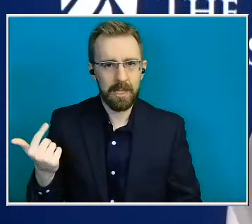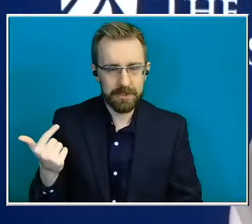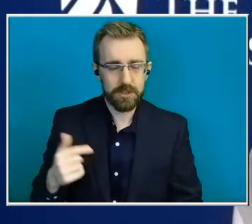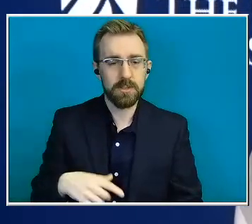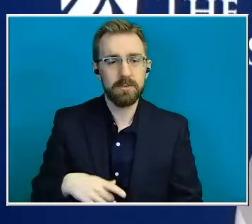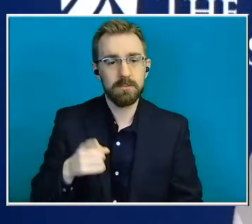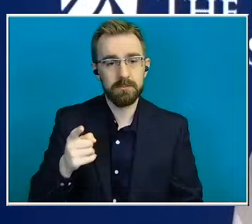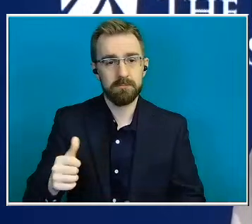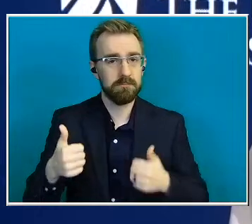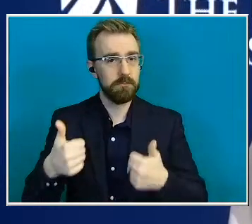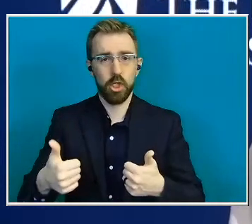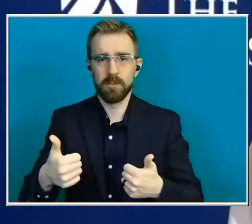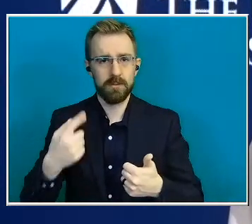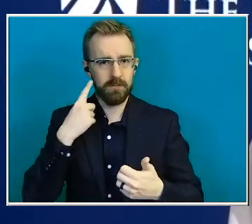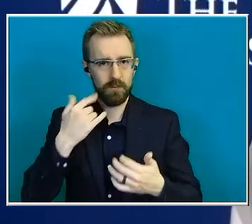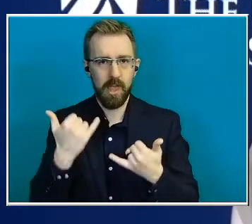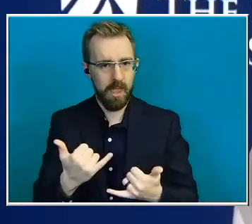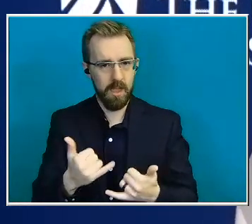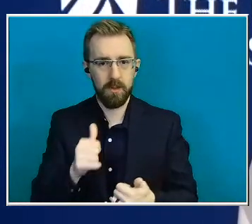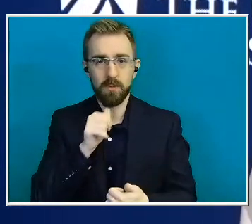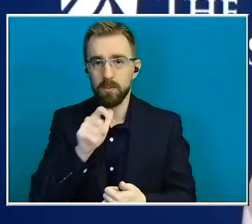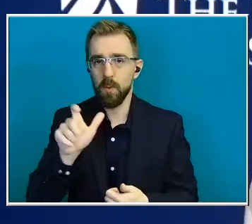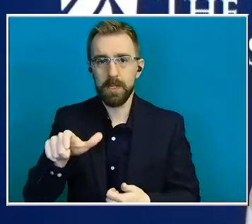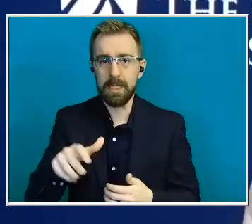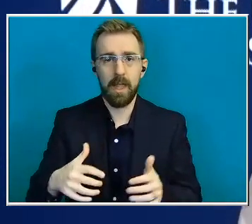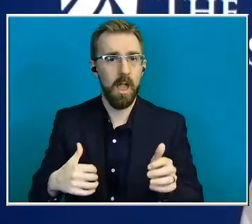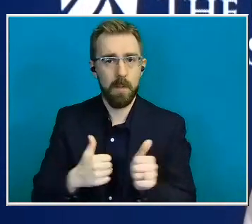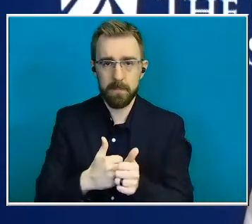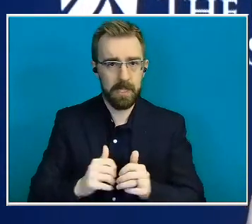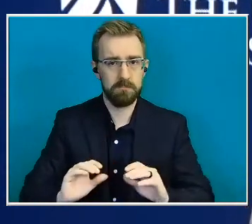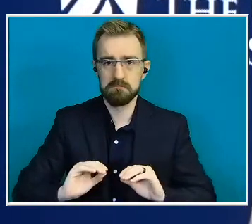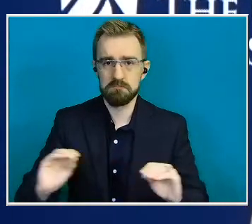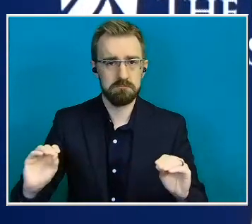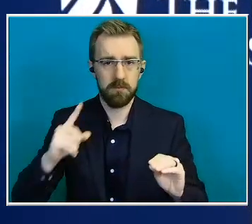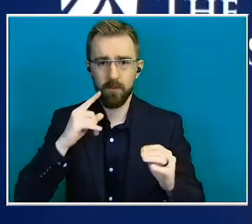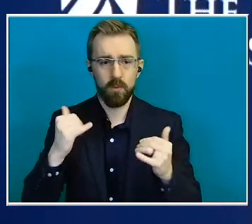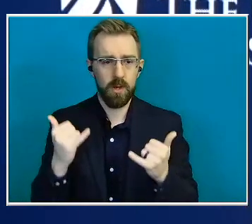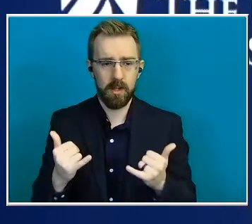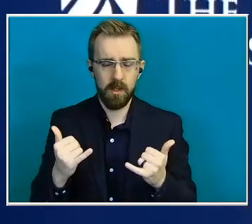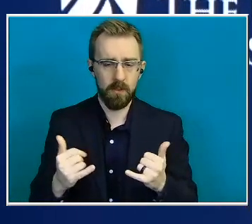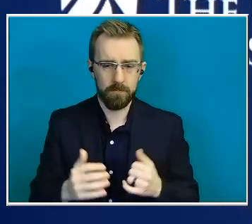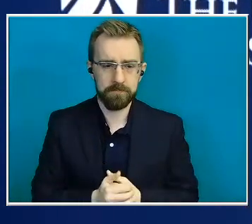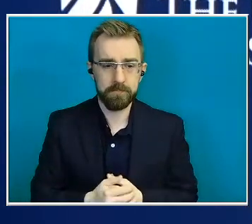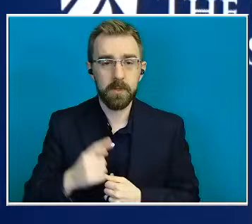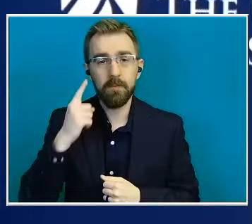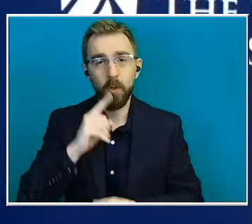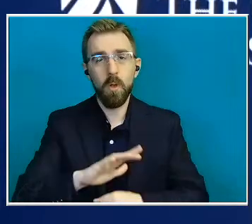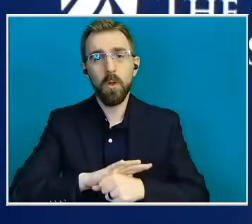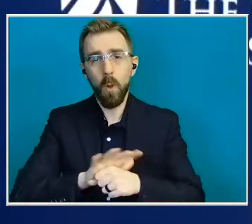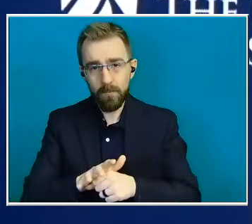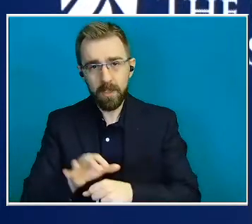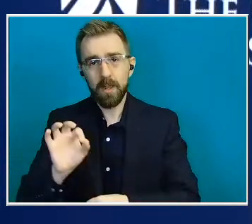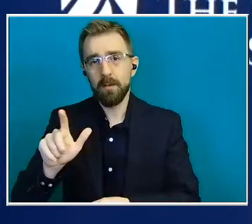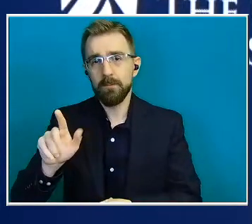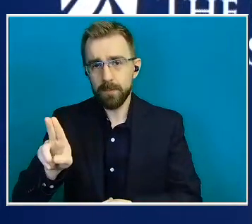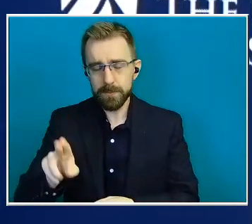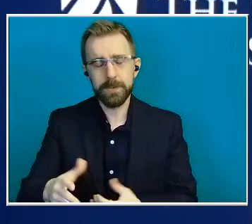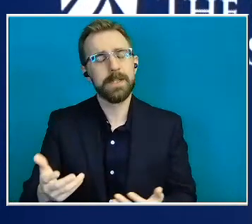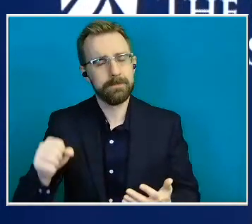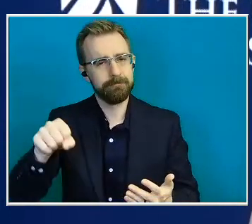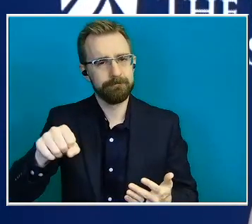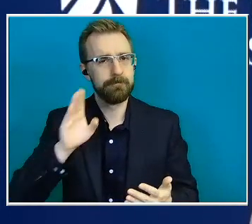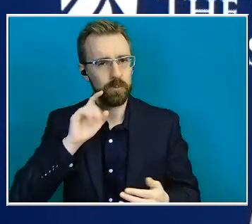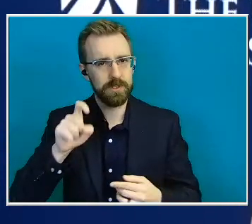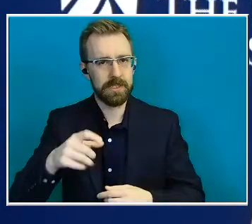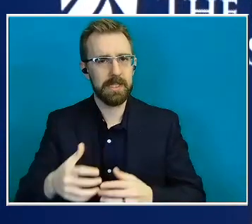at this point in time. You do not need an updated vaccine at this point in time. But for COVID-19 and influenza, you do need an updated